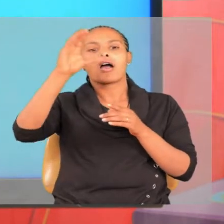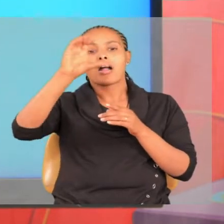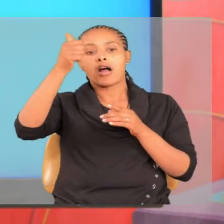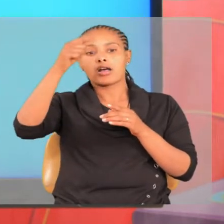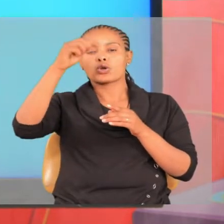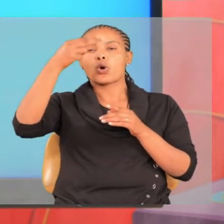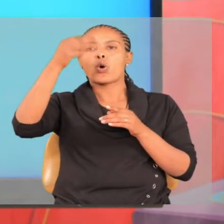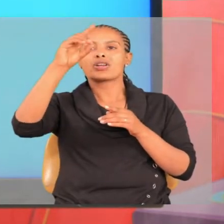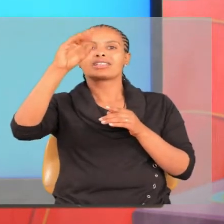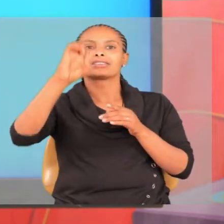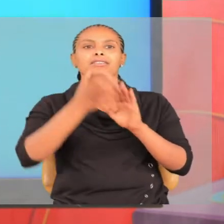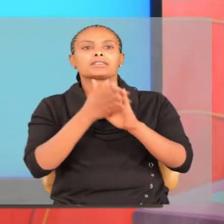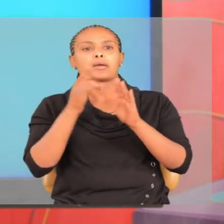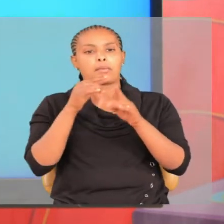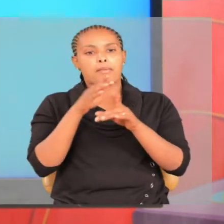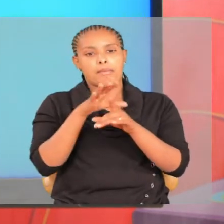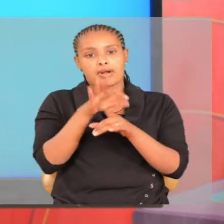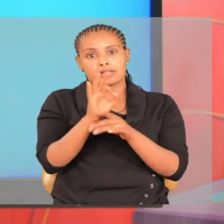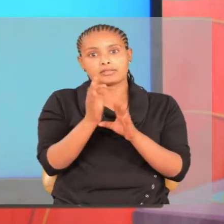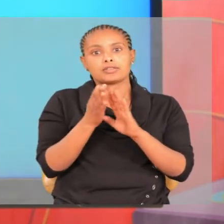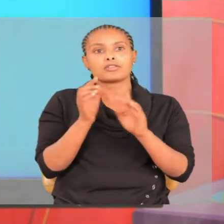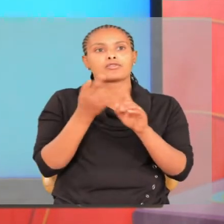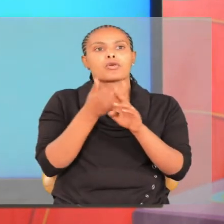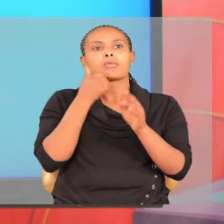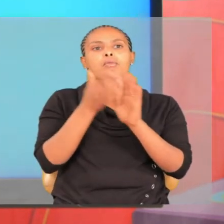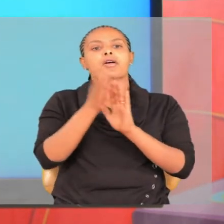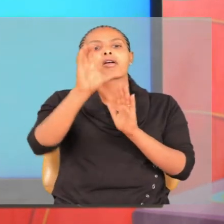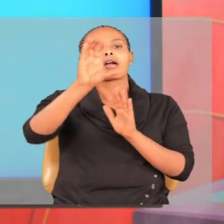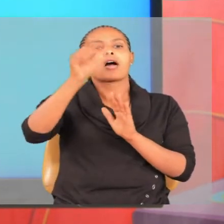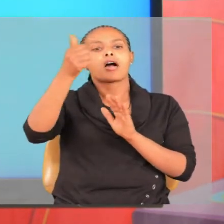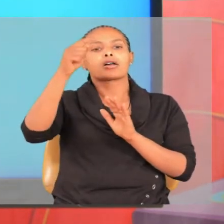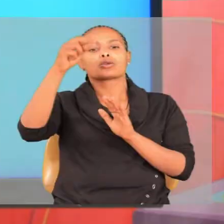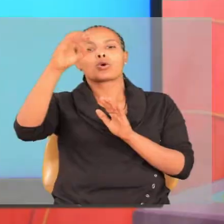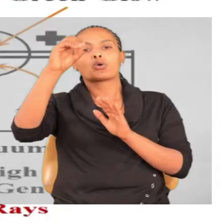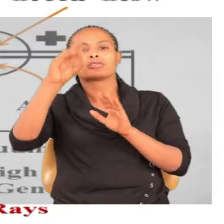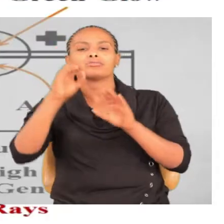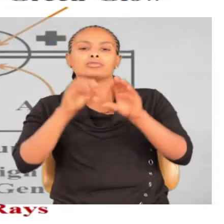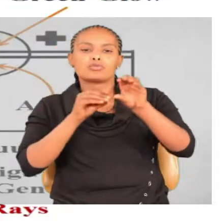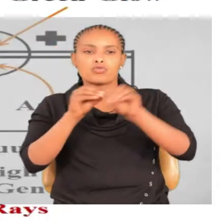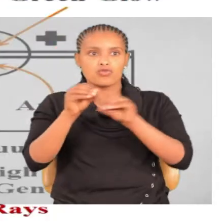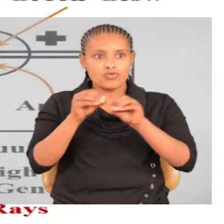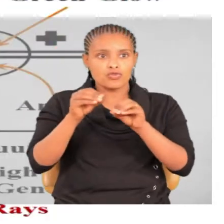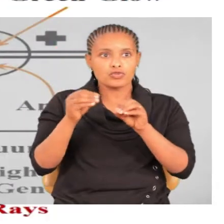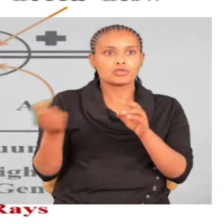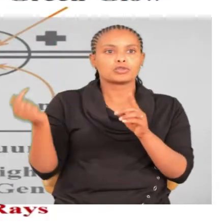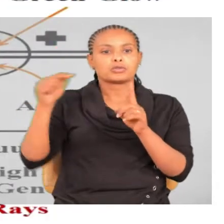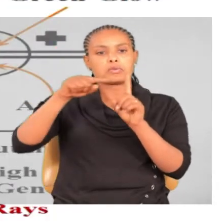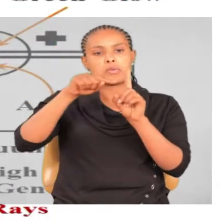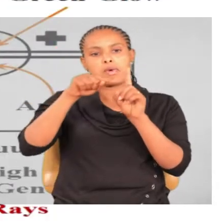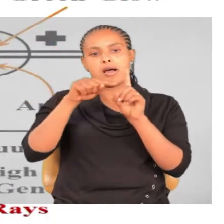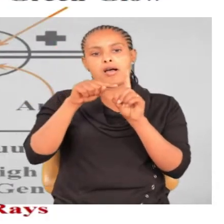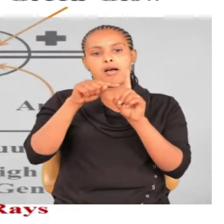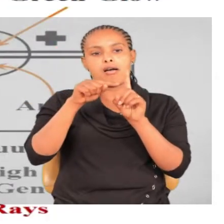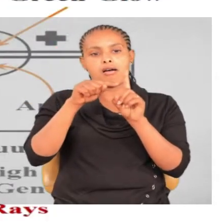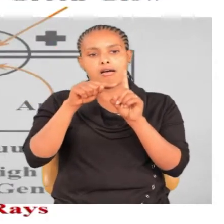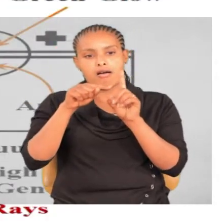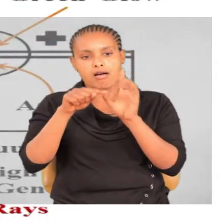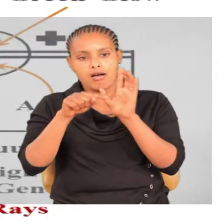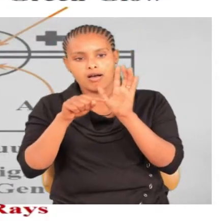rays were emanated from the cathode and move towards the anode.